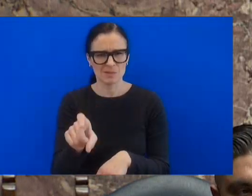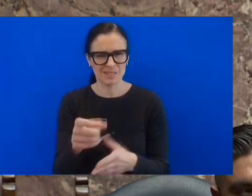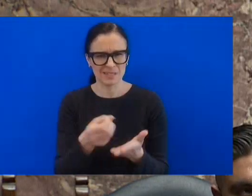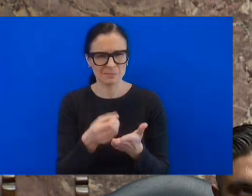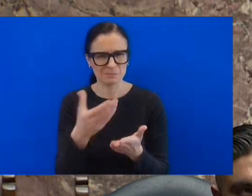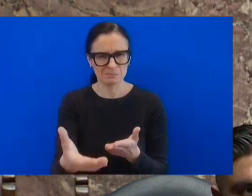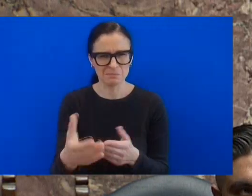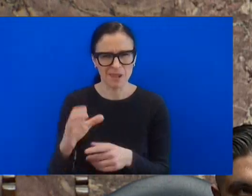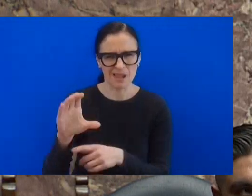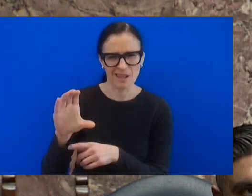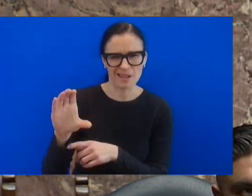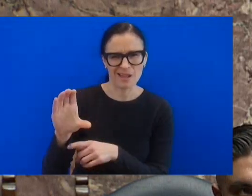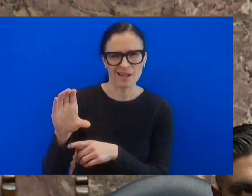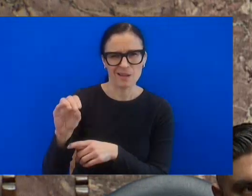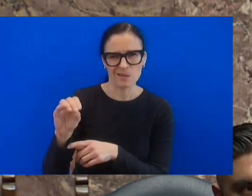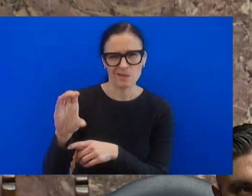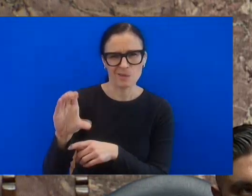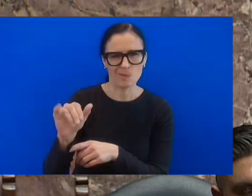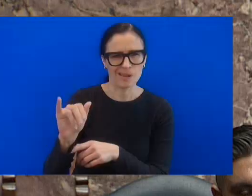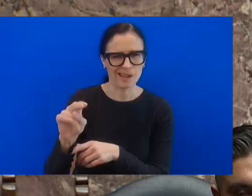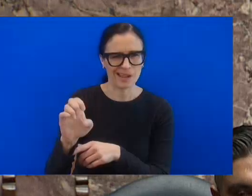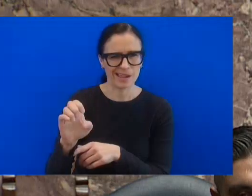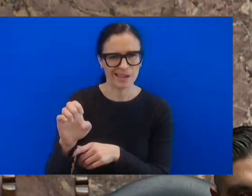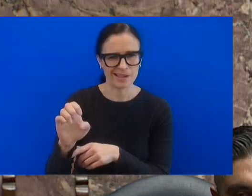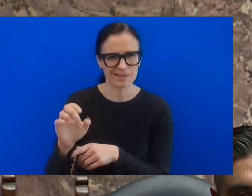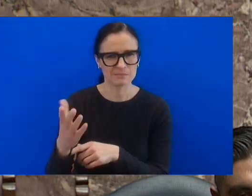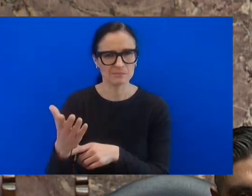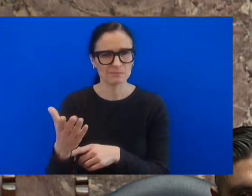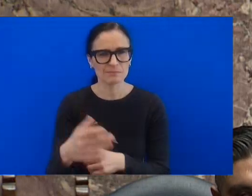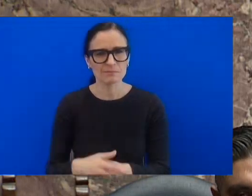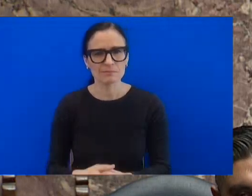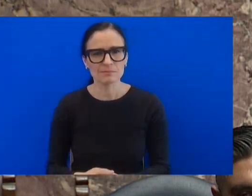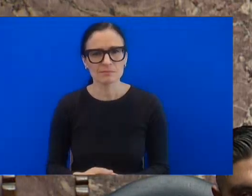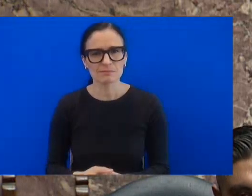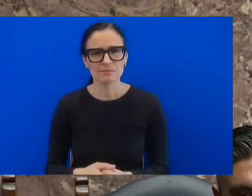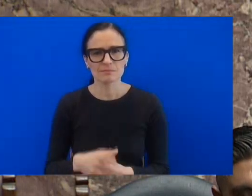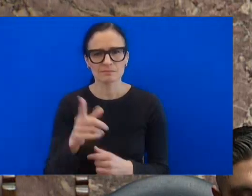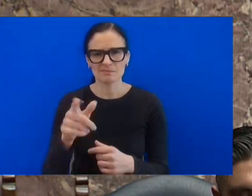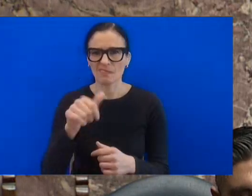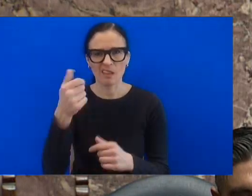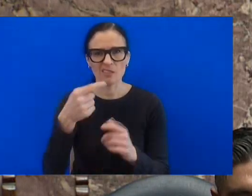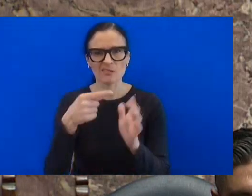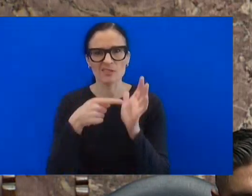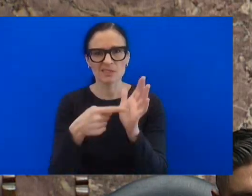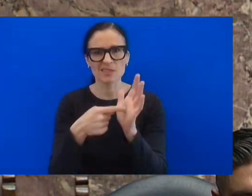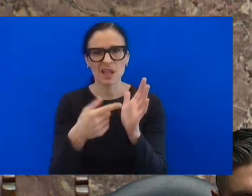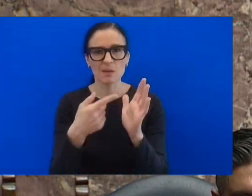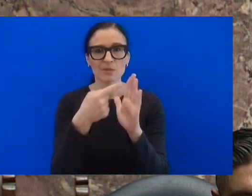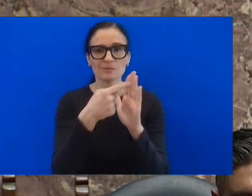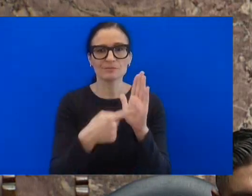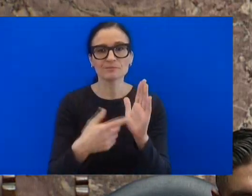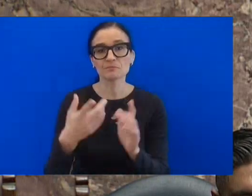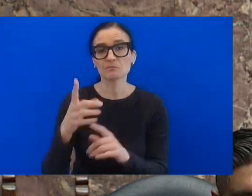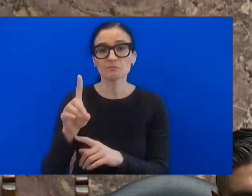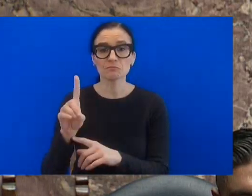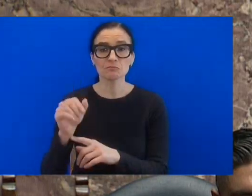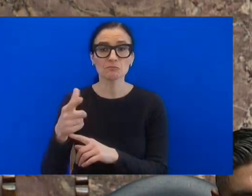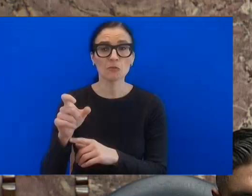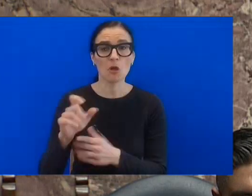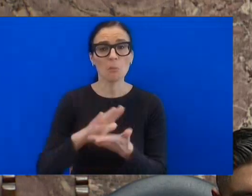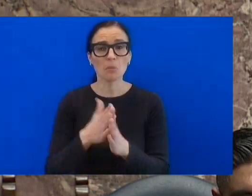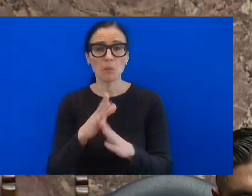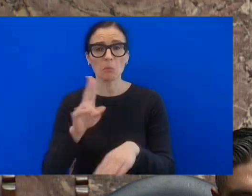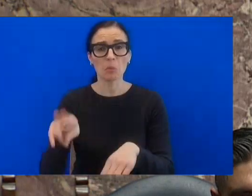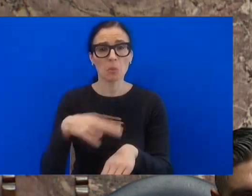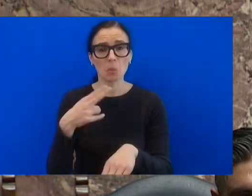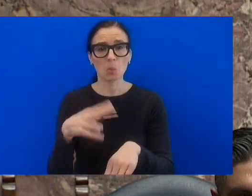drugs and pushing safe supply. They'll ship cocaine, MDMA, ketamine and psilocybin direct to your door.